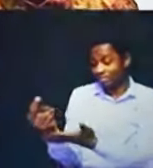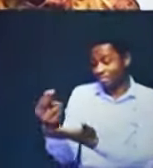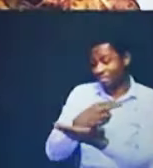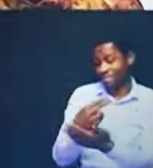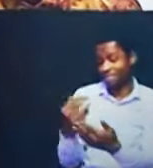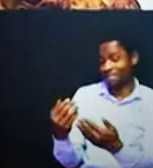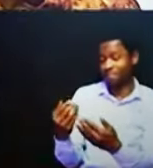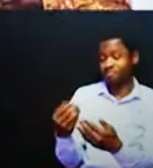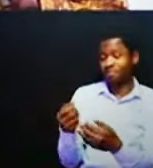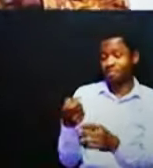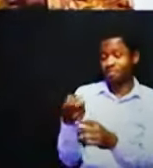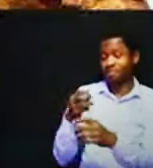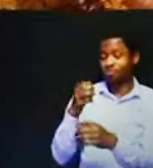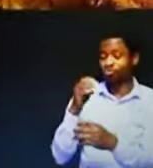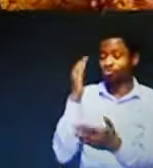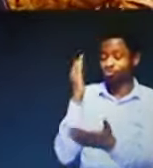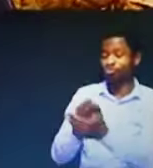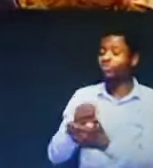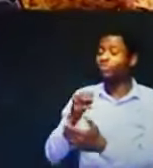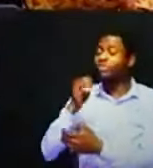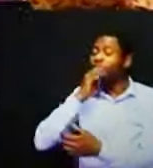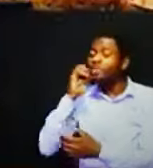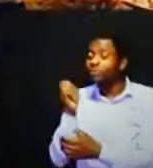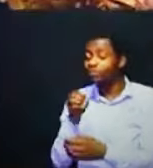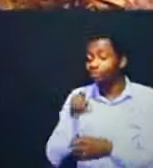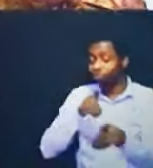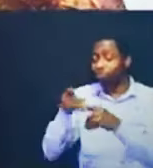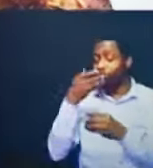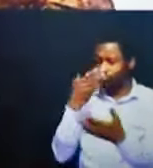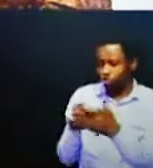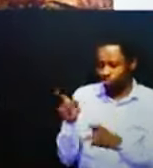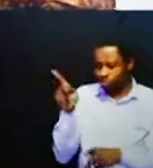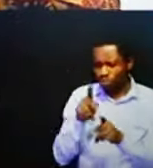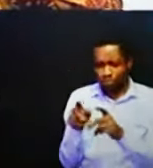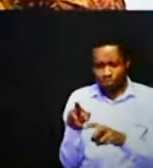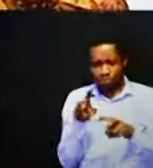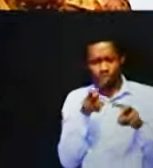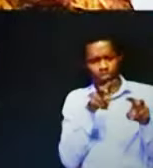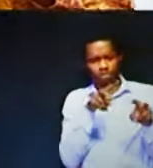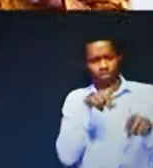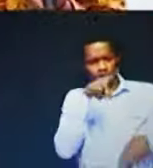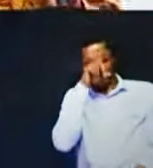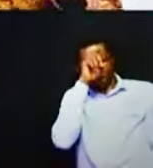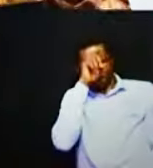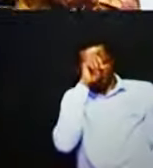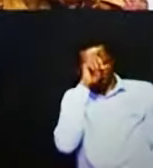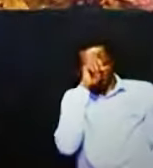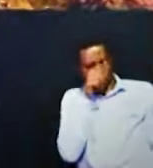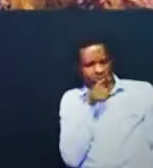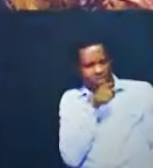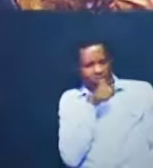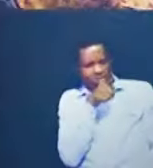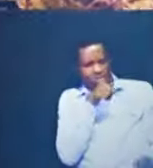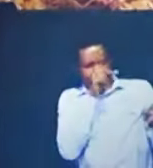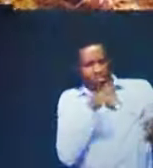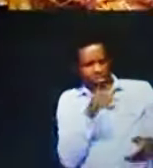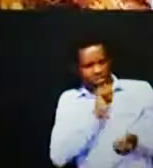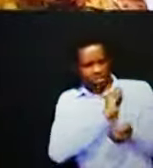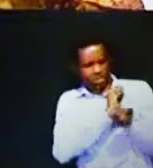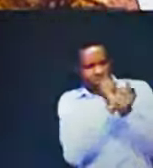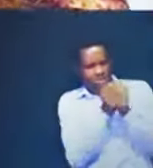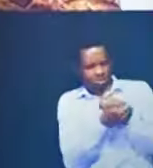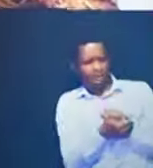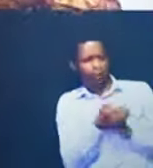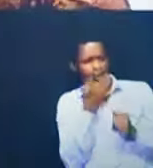God because of you. Na wonti nipa no be hye onyankopon ani onyam. So what a change life. Wo be ka se ah dan fu ya bra bo asese. What a good